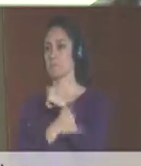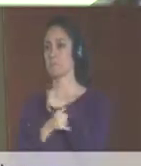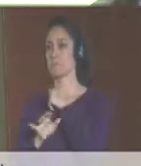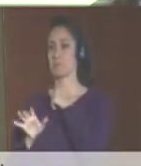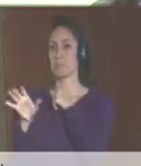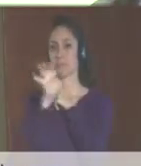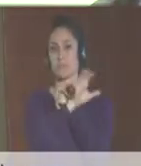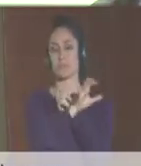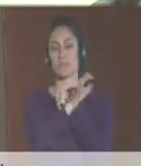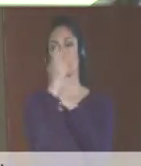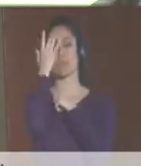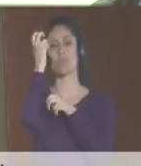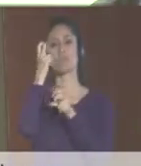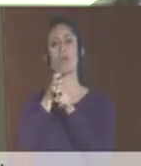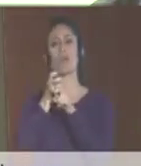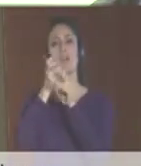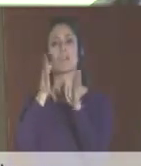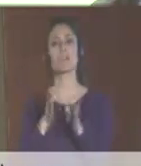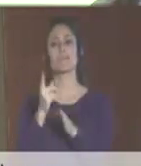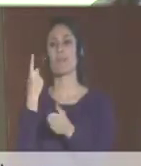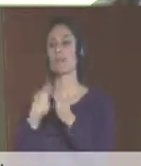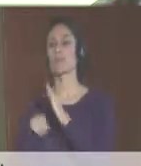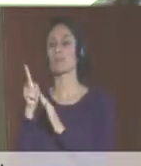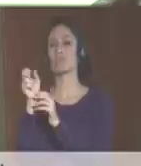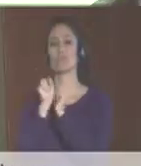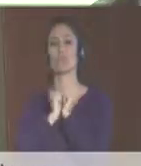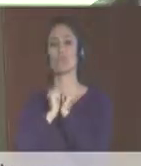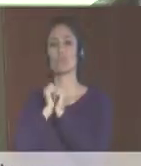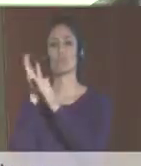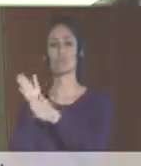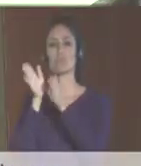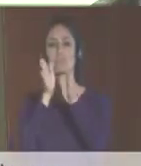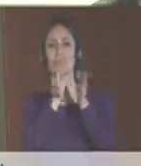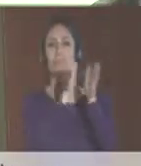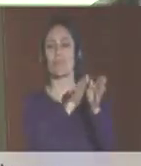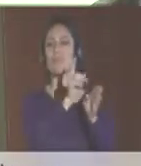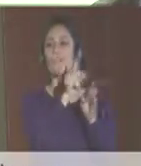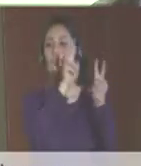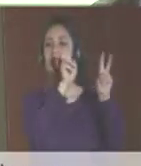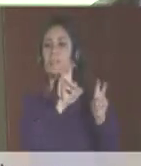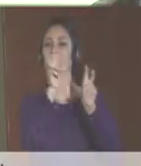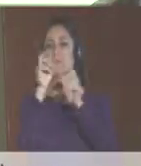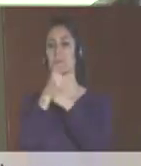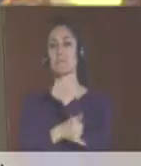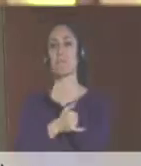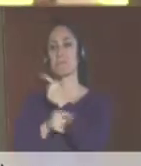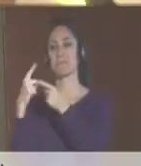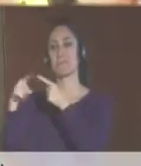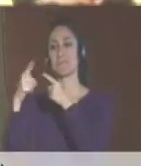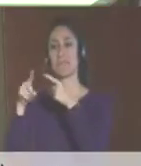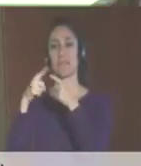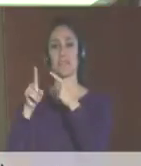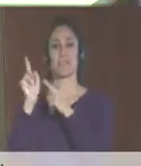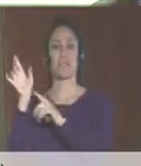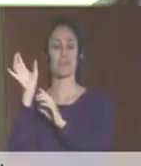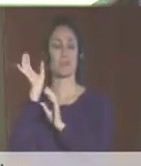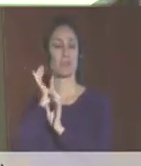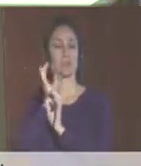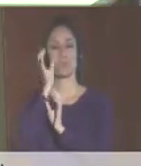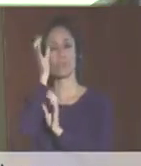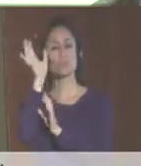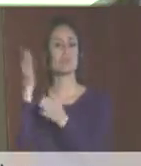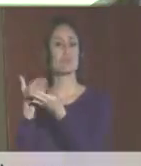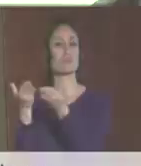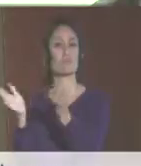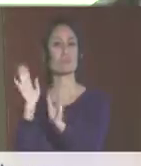the different territories that have different characteristics. This is to say, every territory will have its different considerations